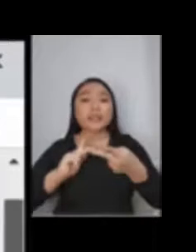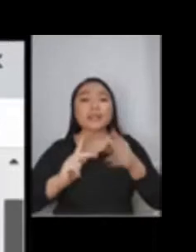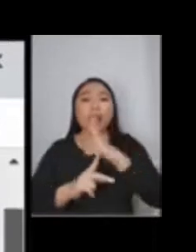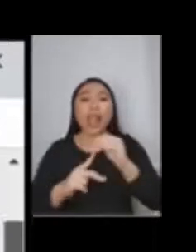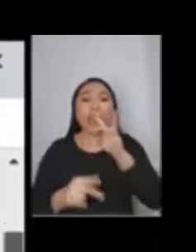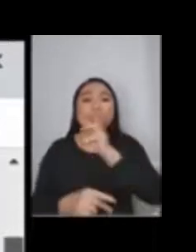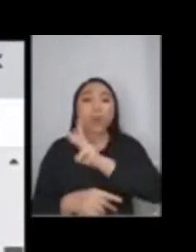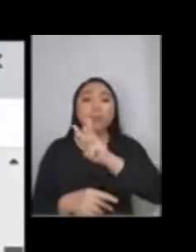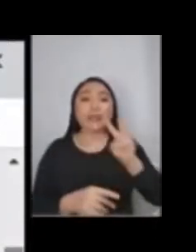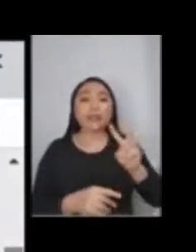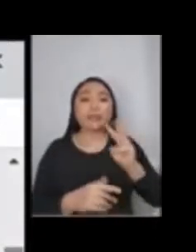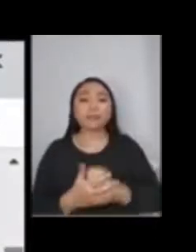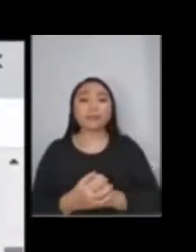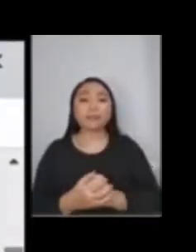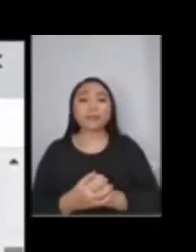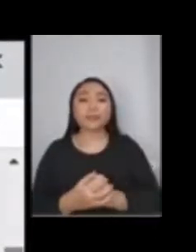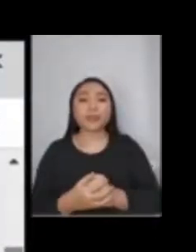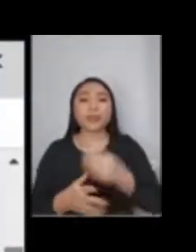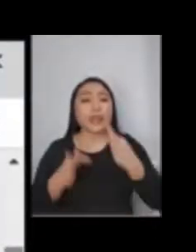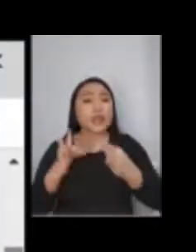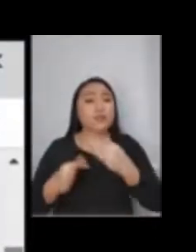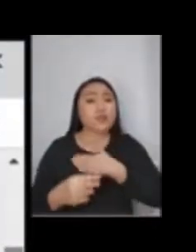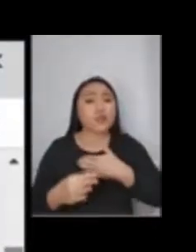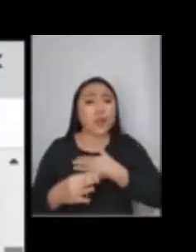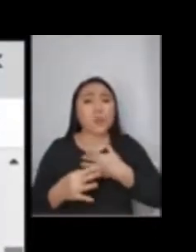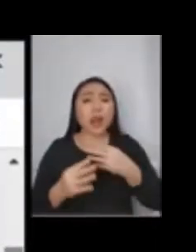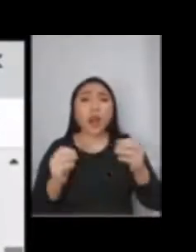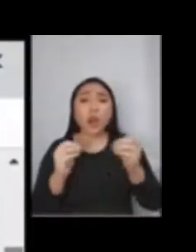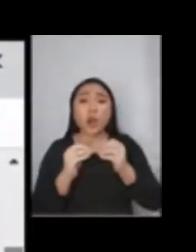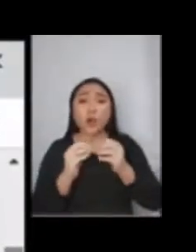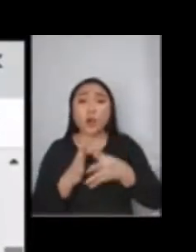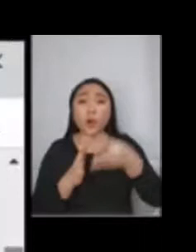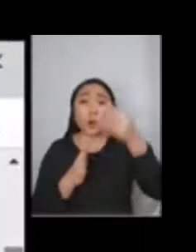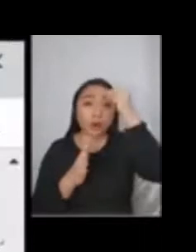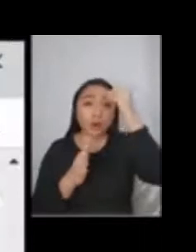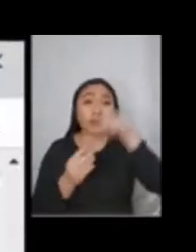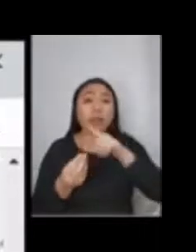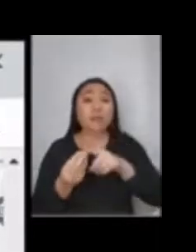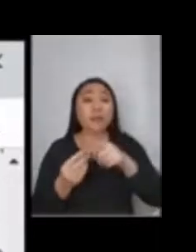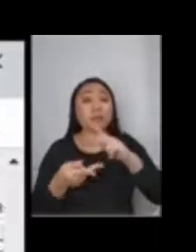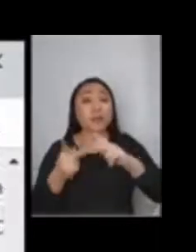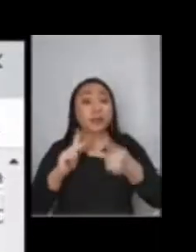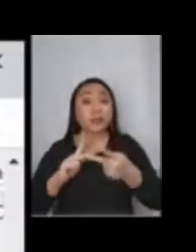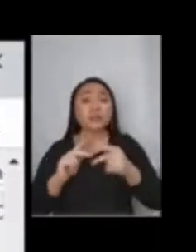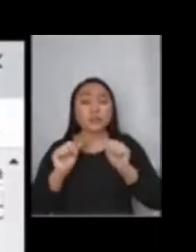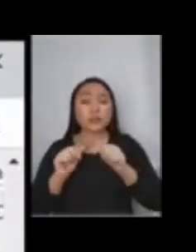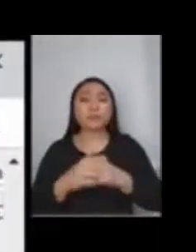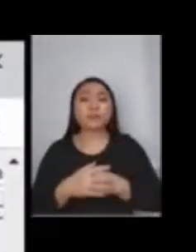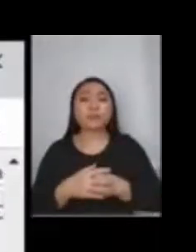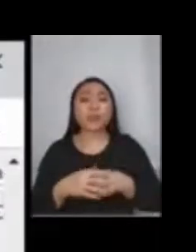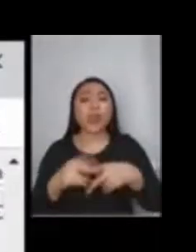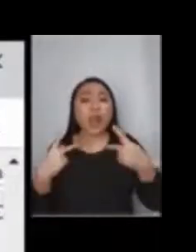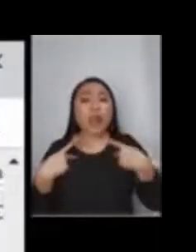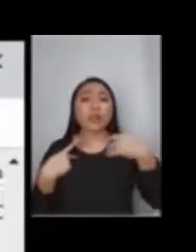can visit us at the Department of Science and Technology, Bicutan, Taguig. And you can also